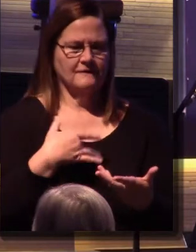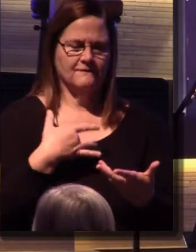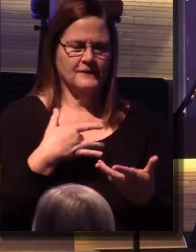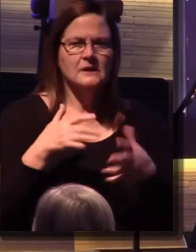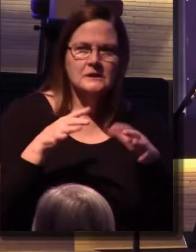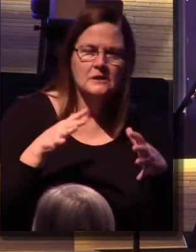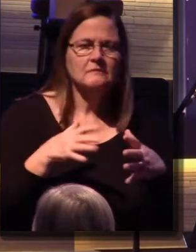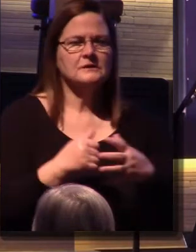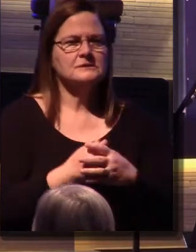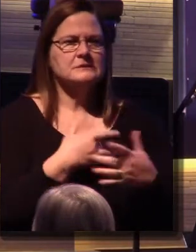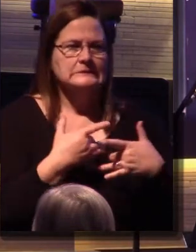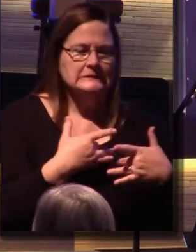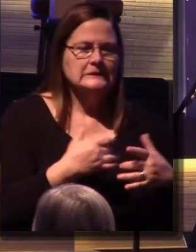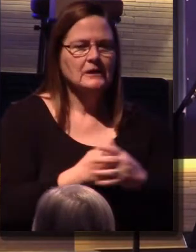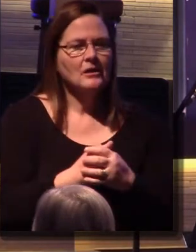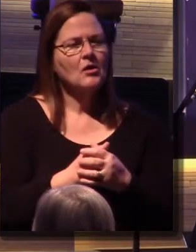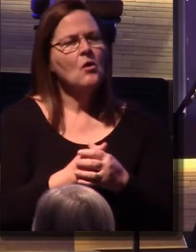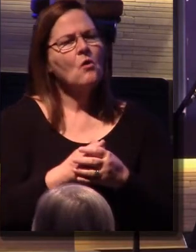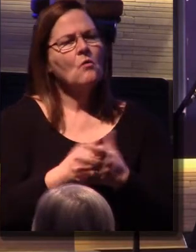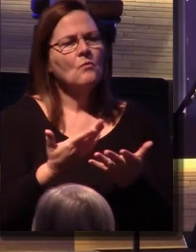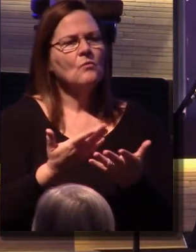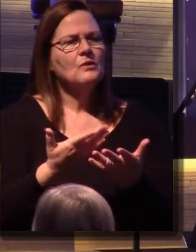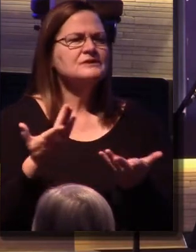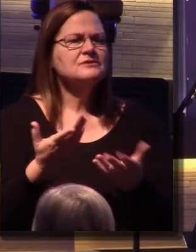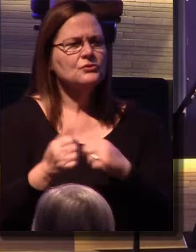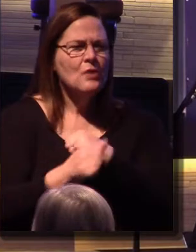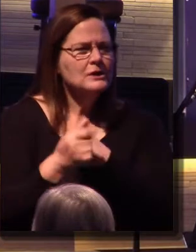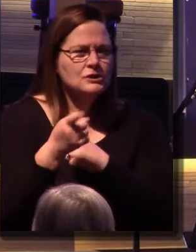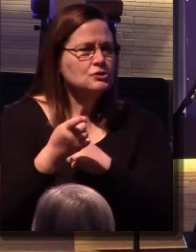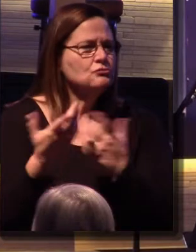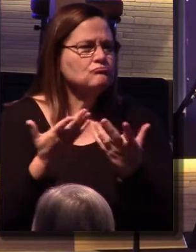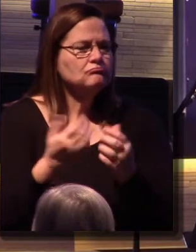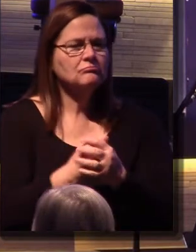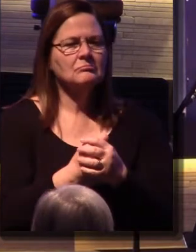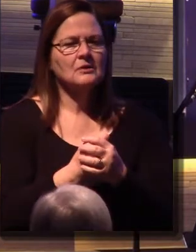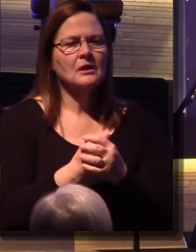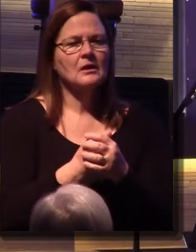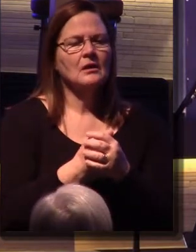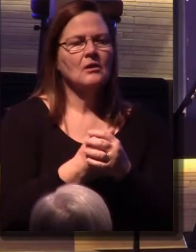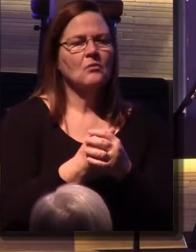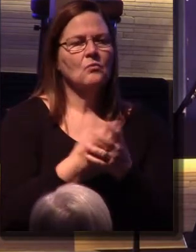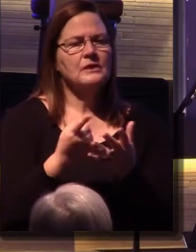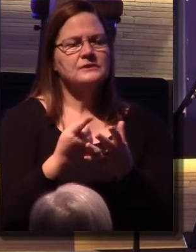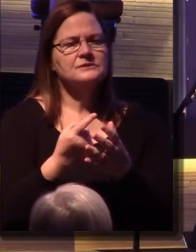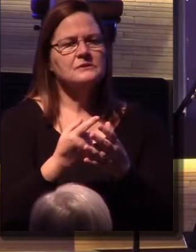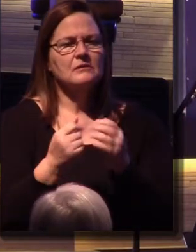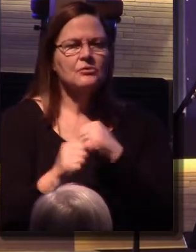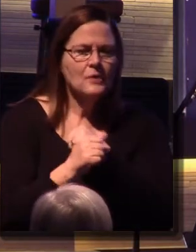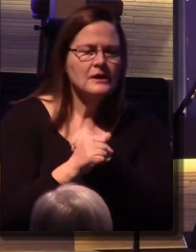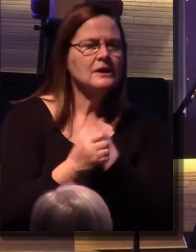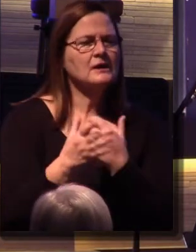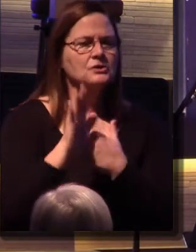angst in your life? What is it that is a threat to you? What is it that is a threat to your well-being or the